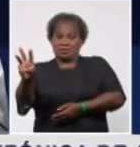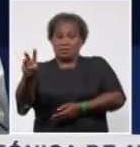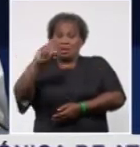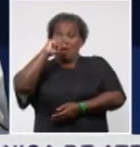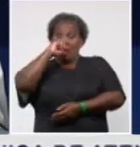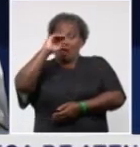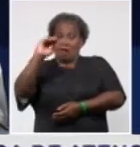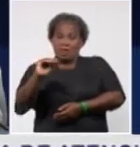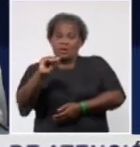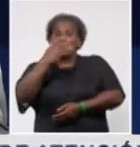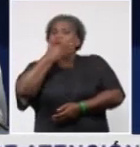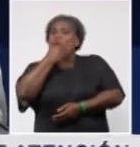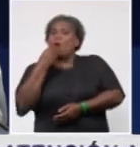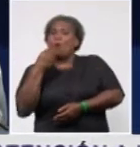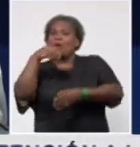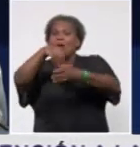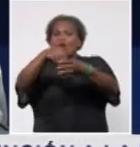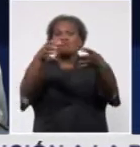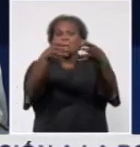the virus in Cuba.